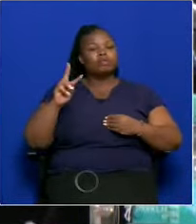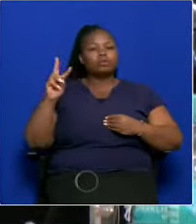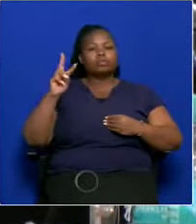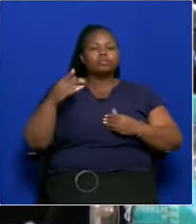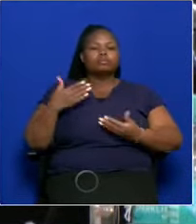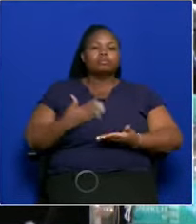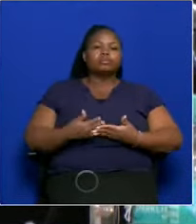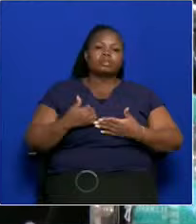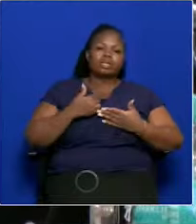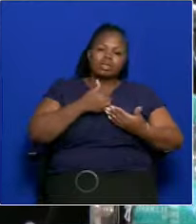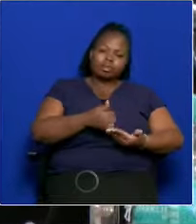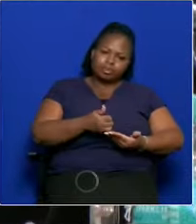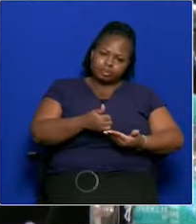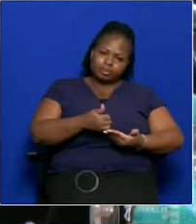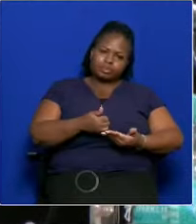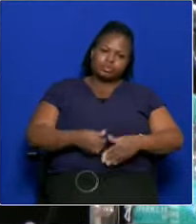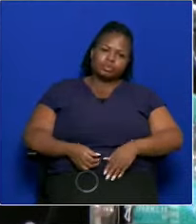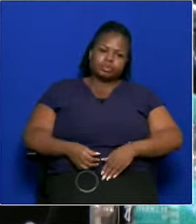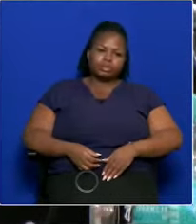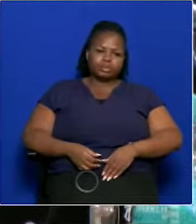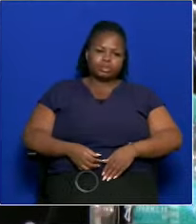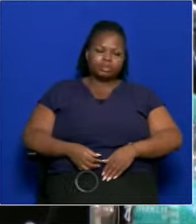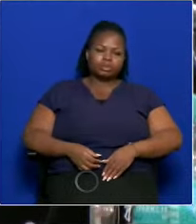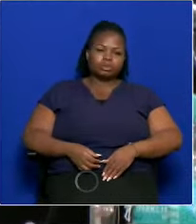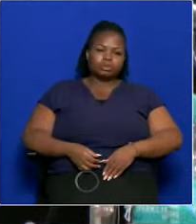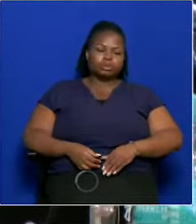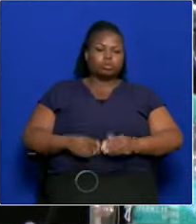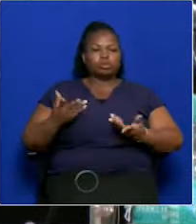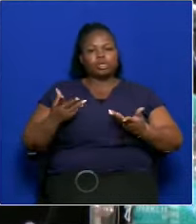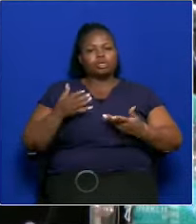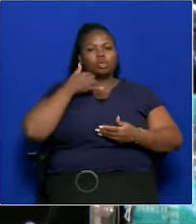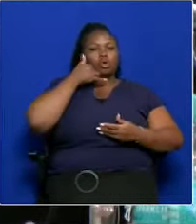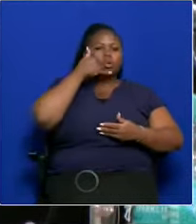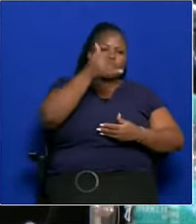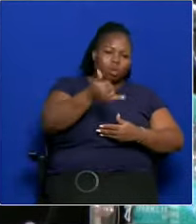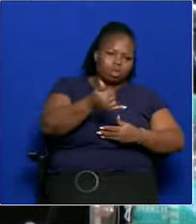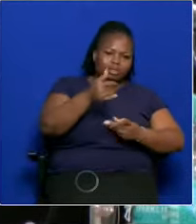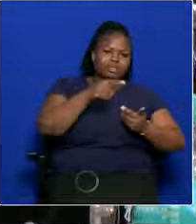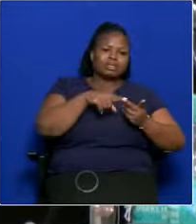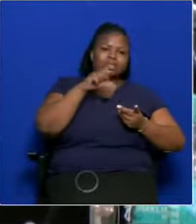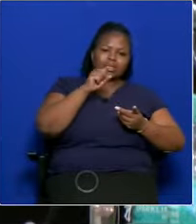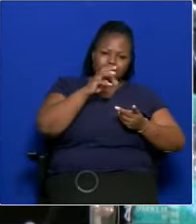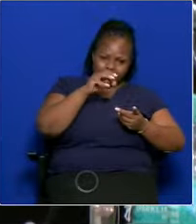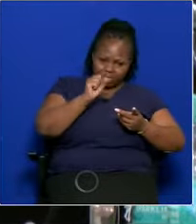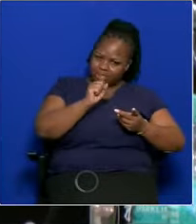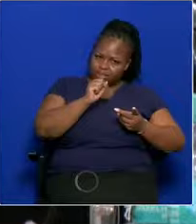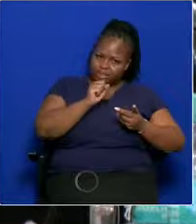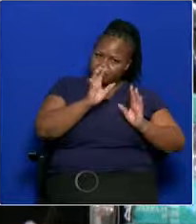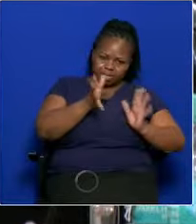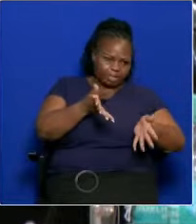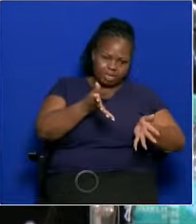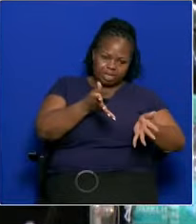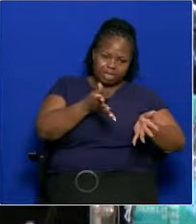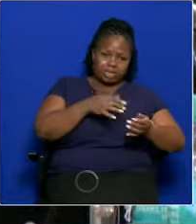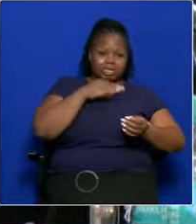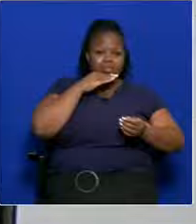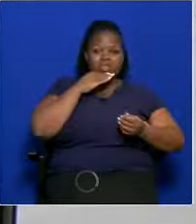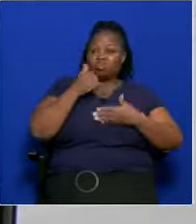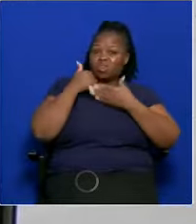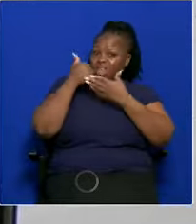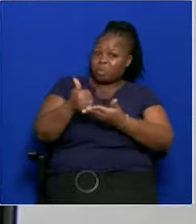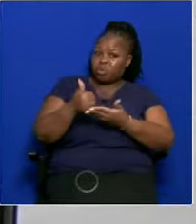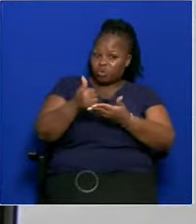with itemized billing, which would be your calls and your SMSs? They weren't going to be able to assist you with WhatsApp.